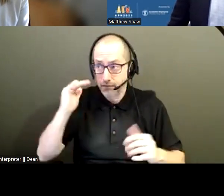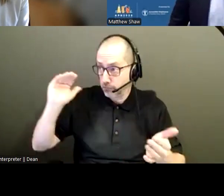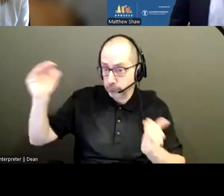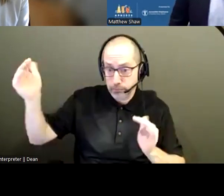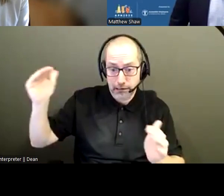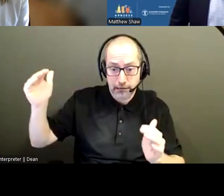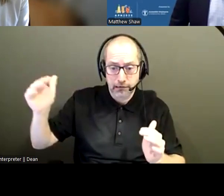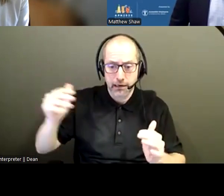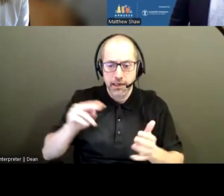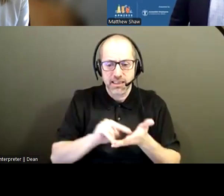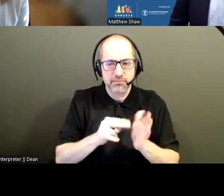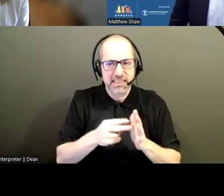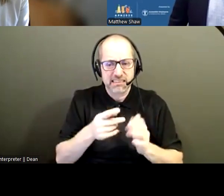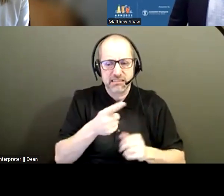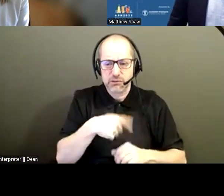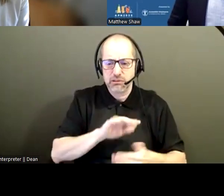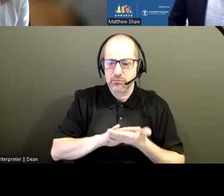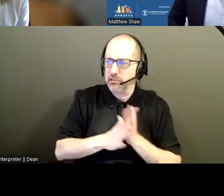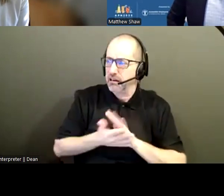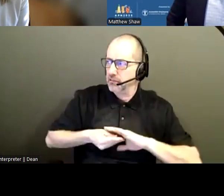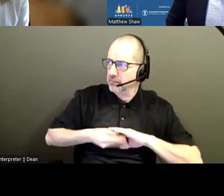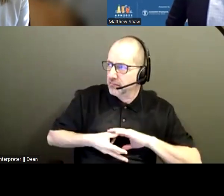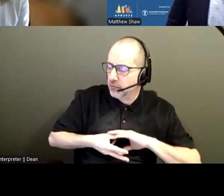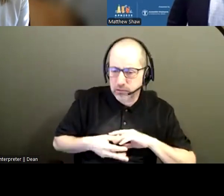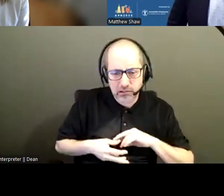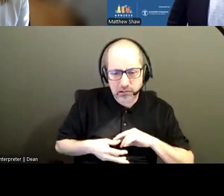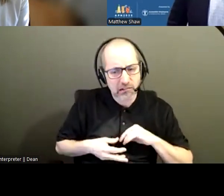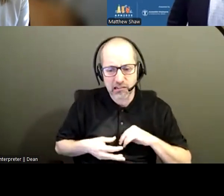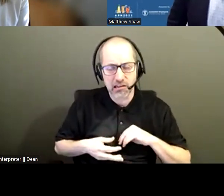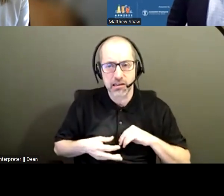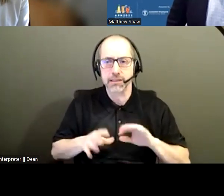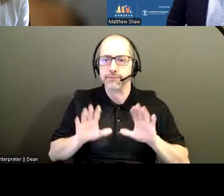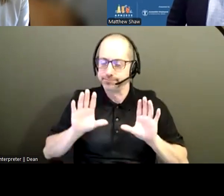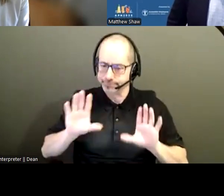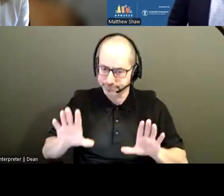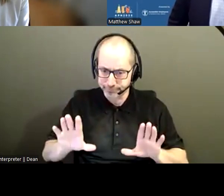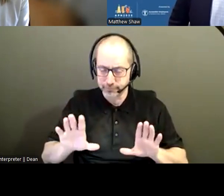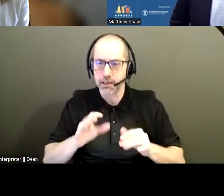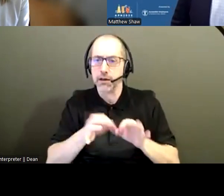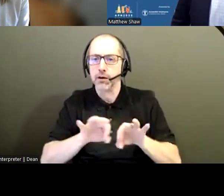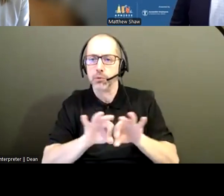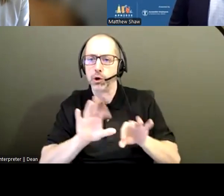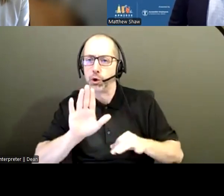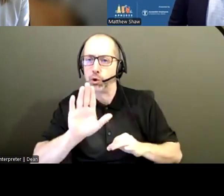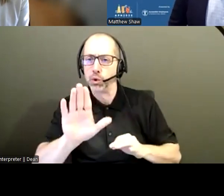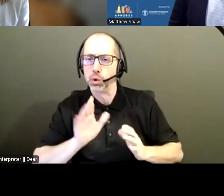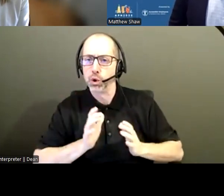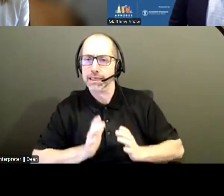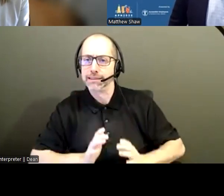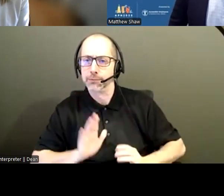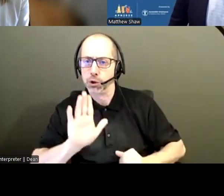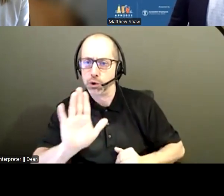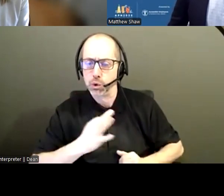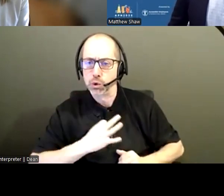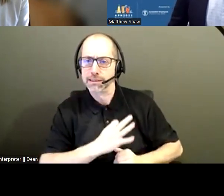our bias from what is the customer or the person that's a part of our community, what are they